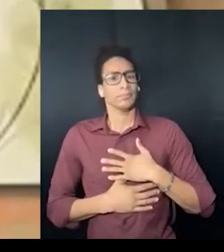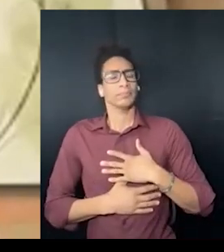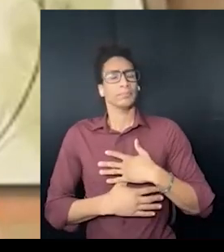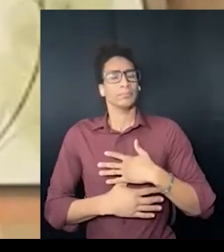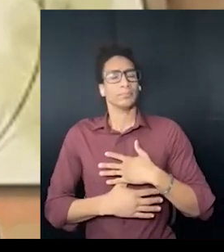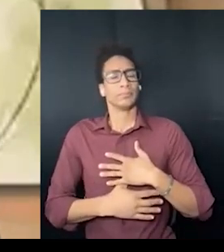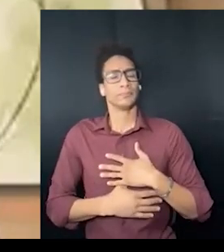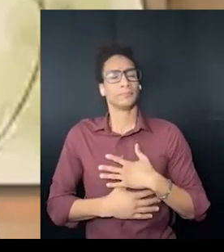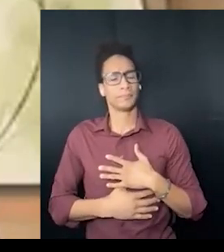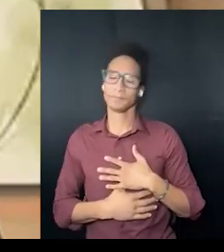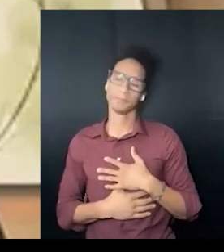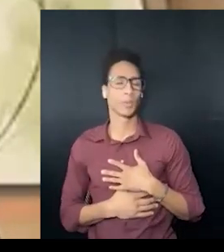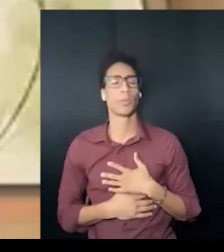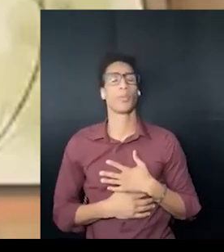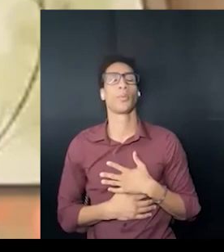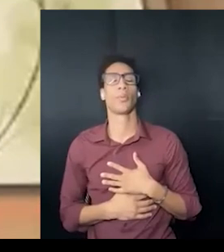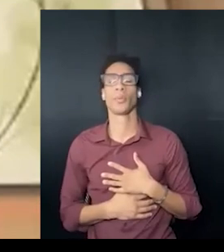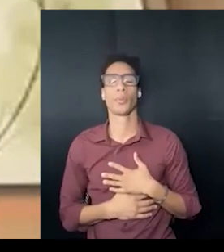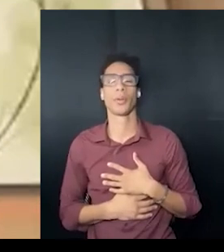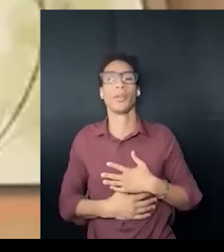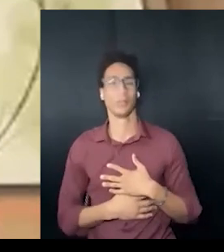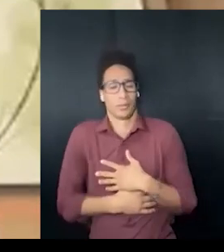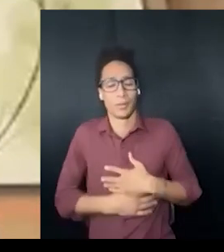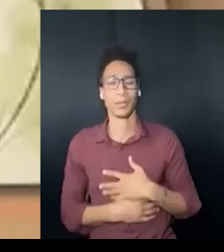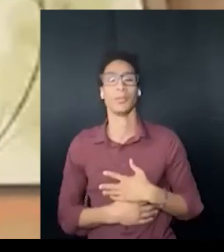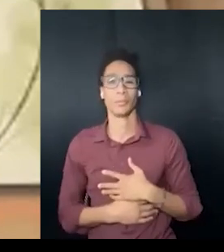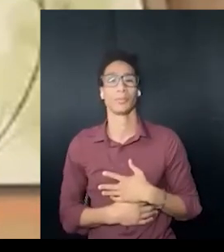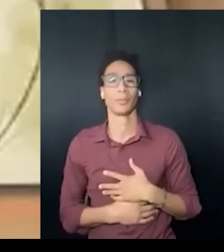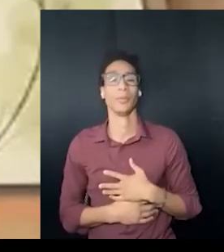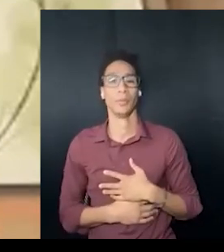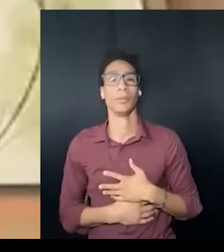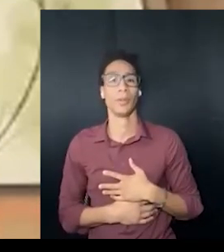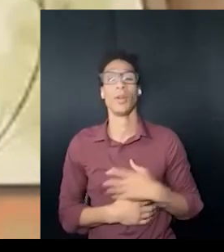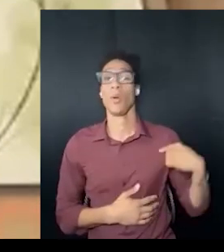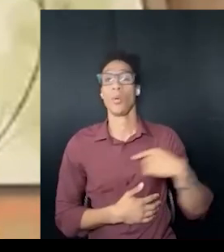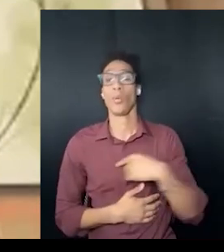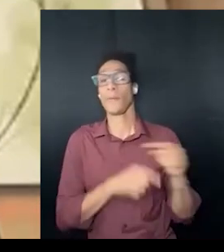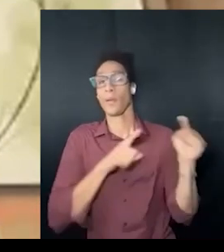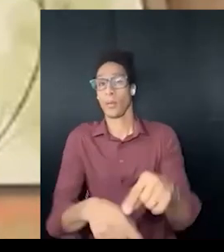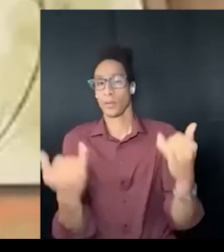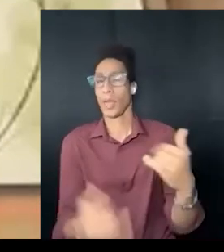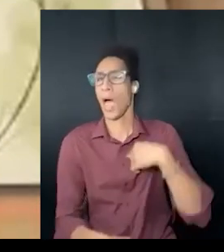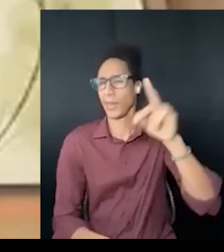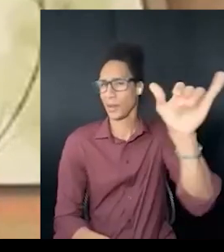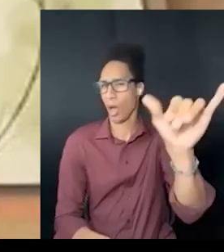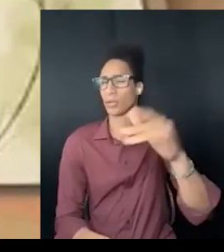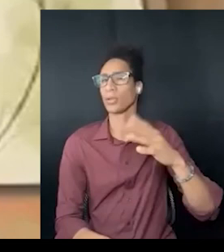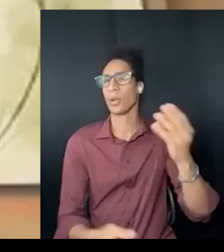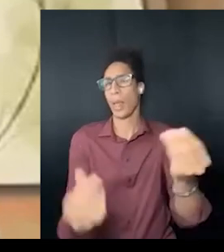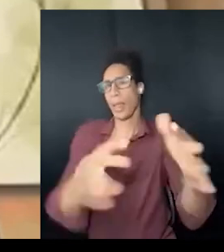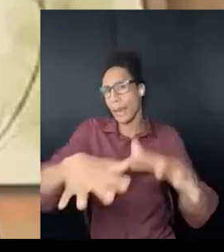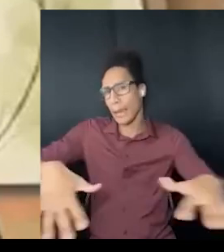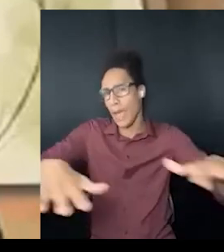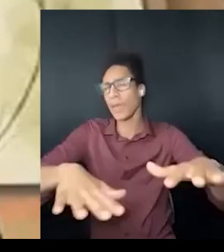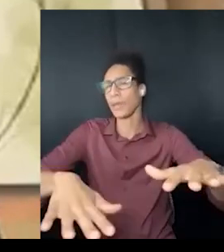exhale. We come today, and I've put my land acknowledgement in the chat as well. We acknowledge and